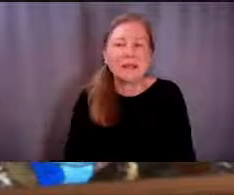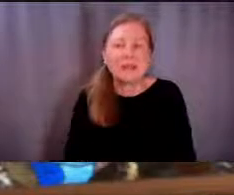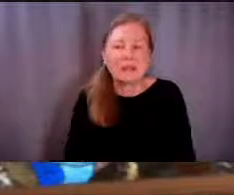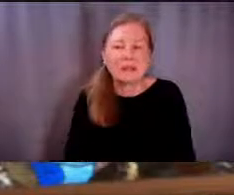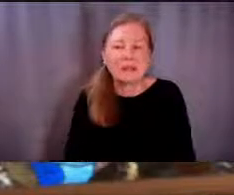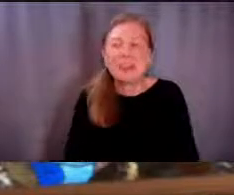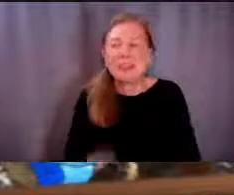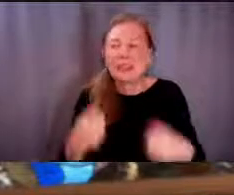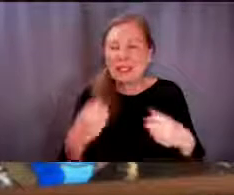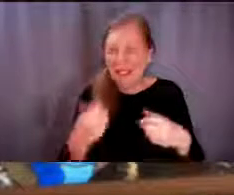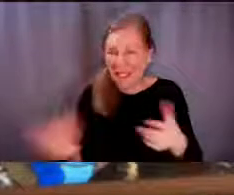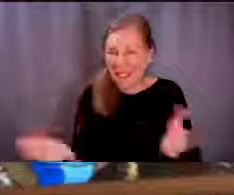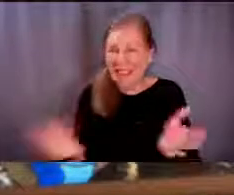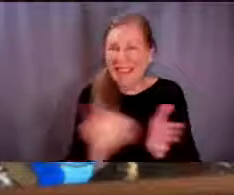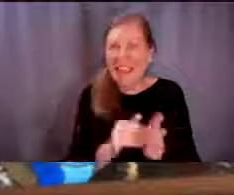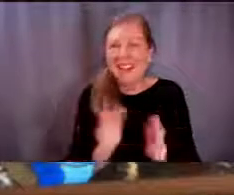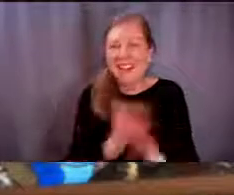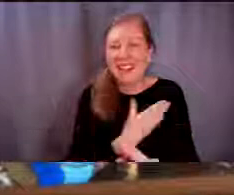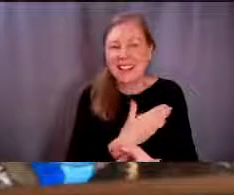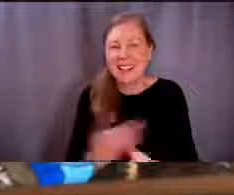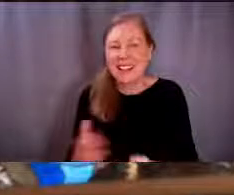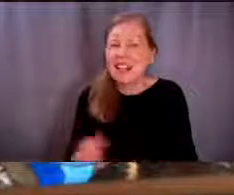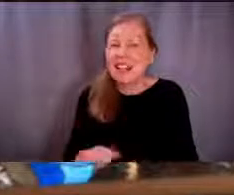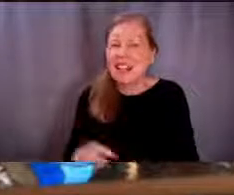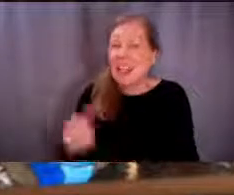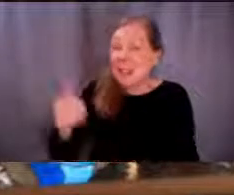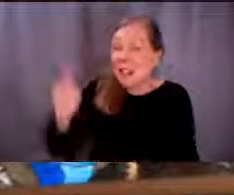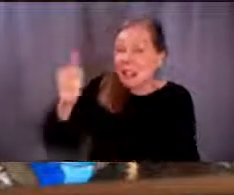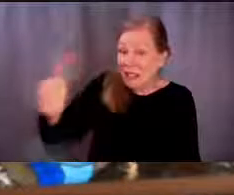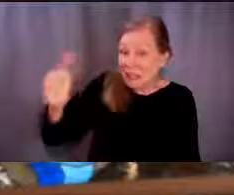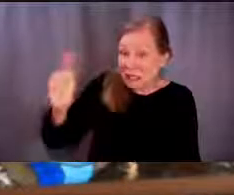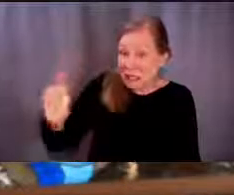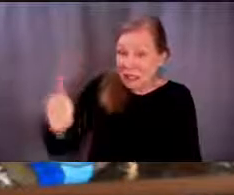that again. He never grows